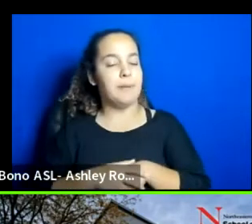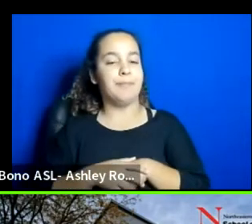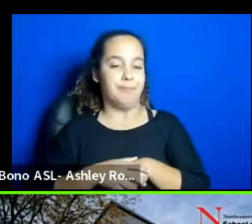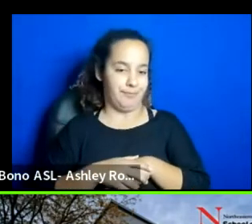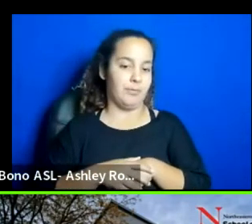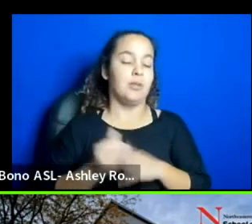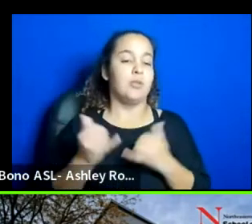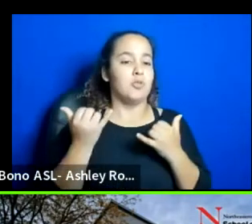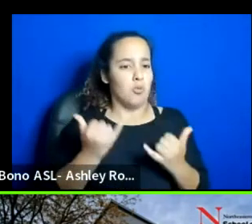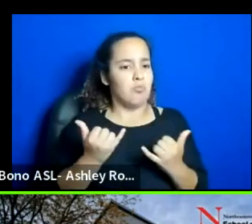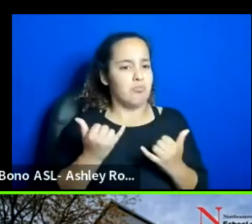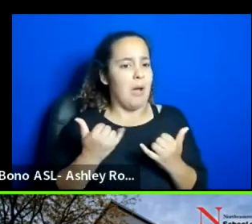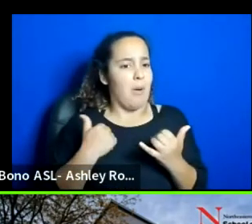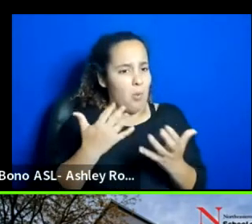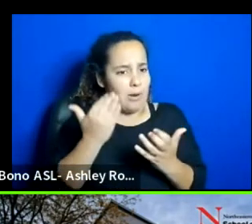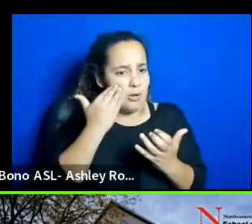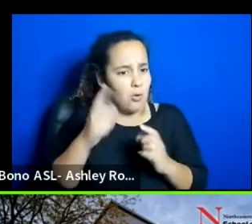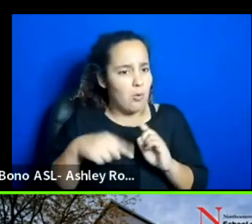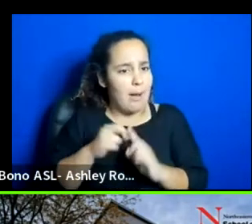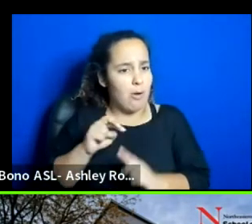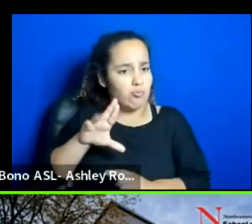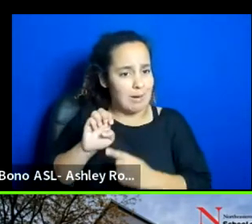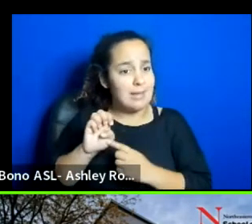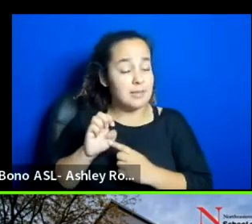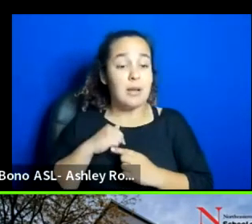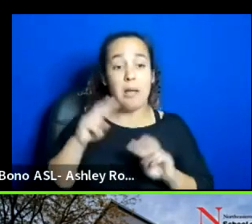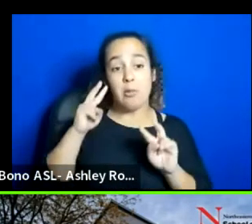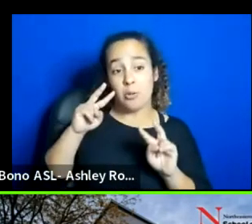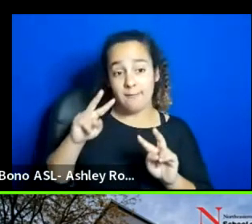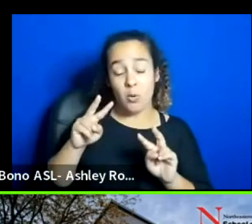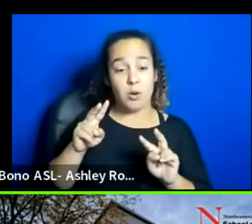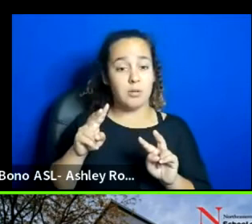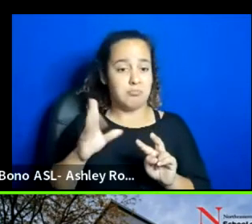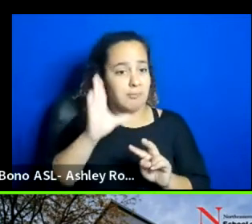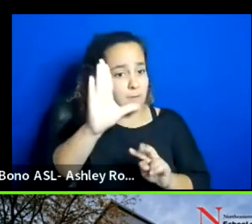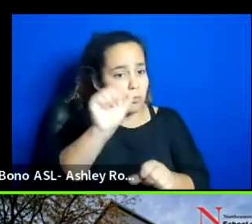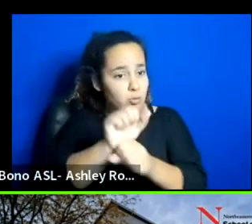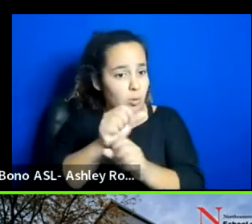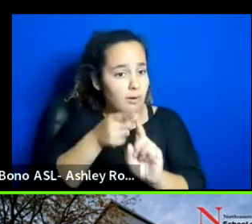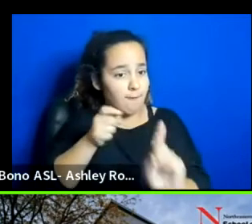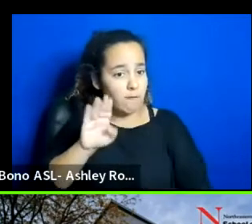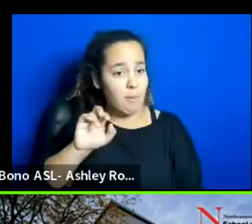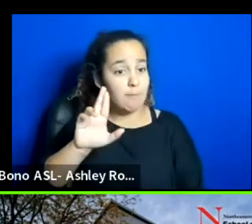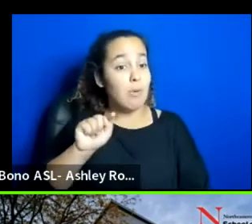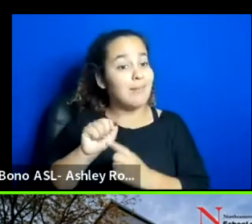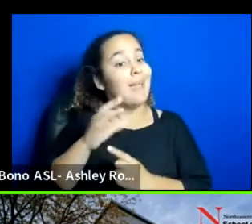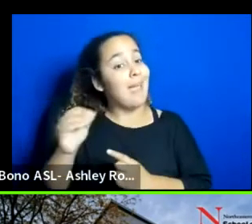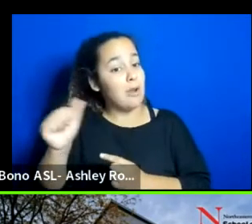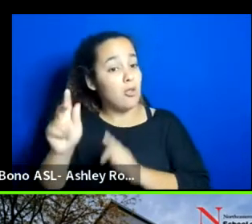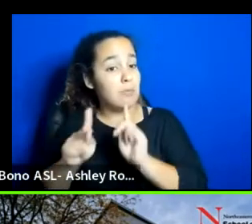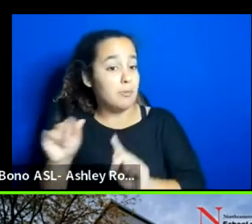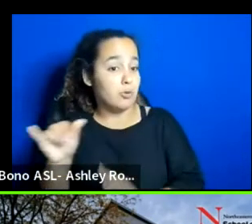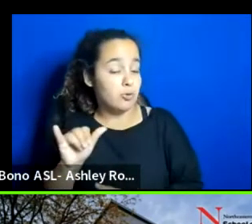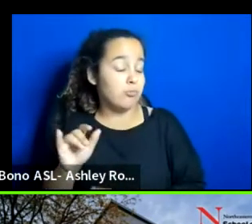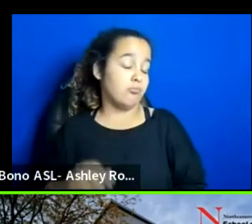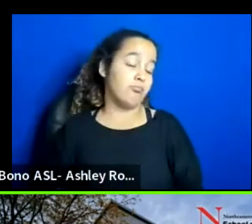of race in America in this story? And I look forward to future work by Brent and others on these questions.